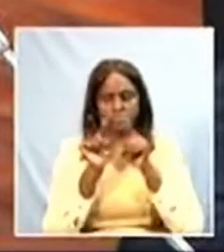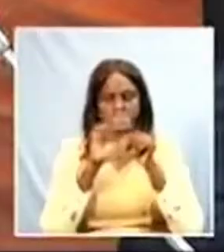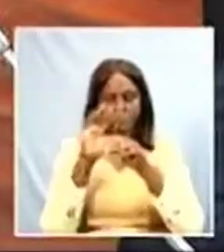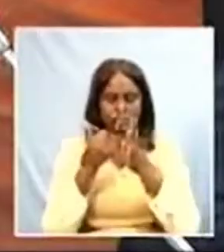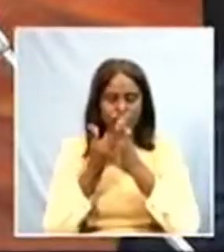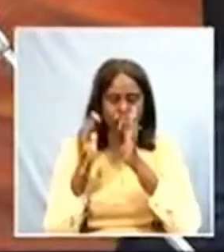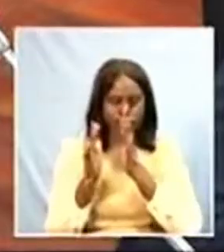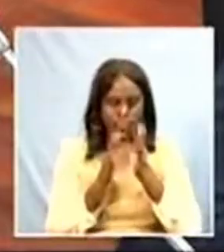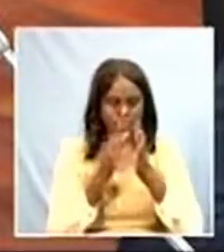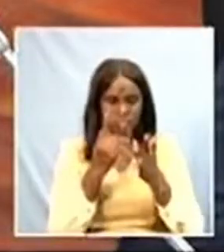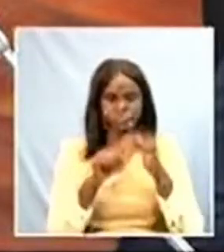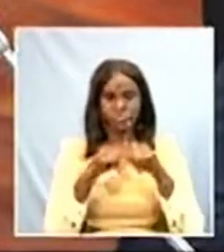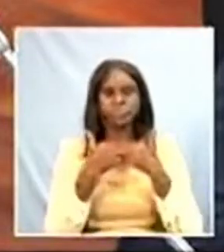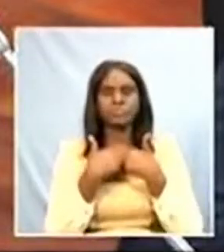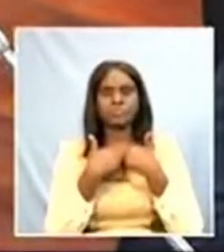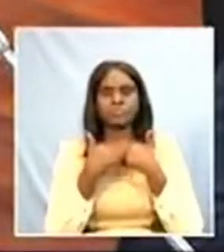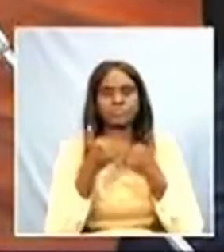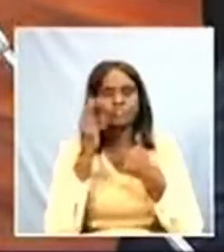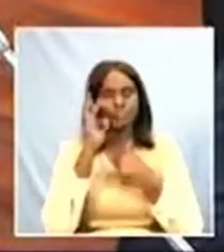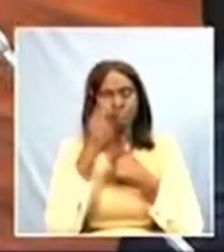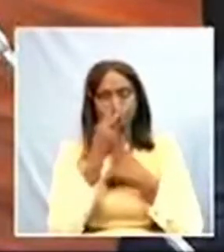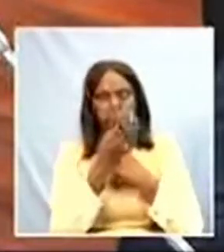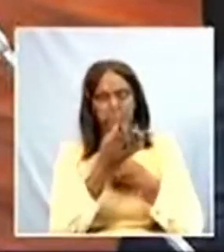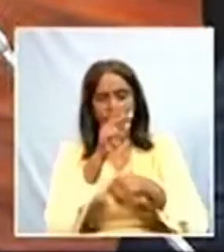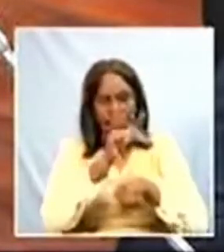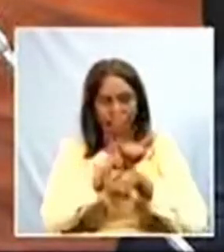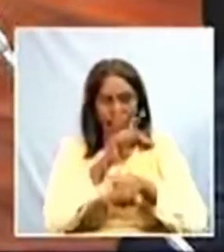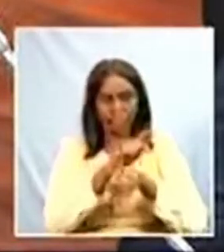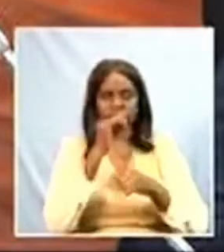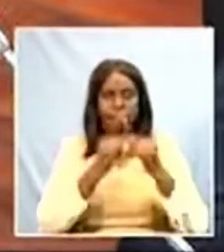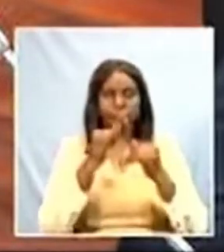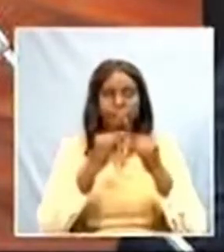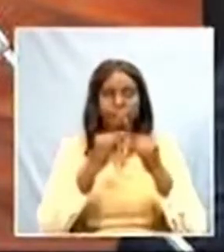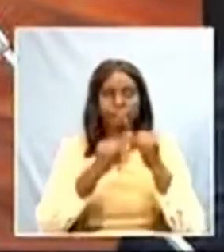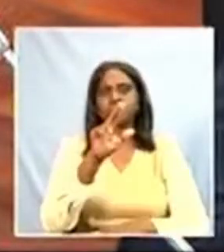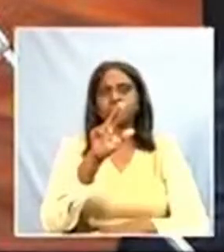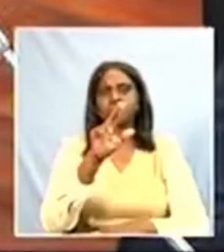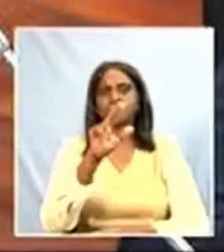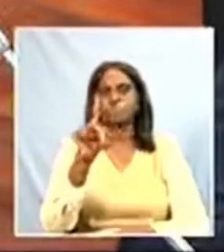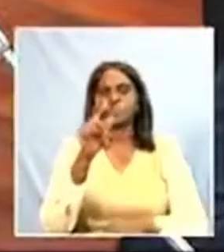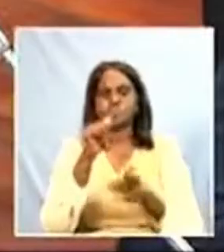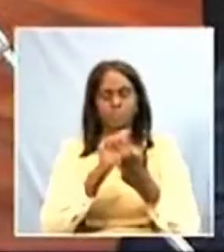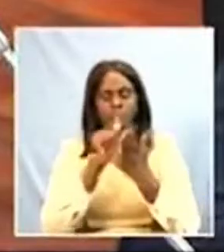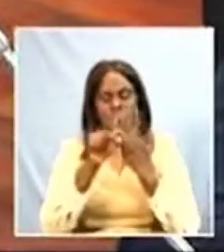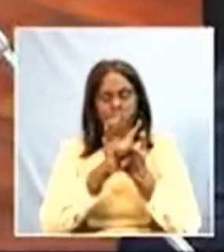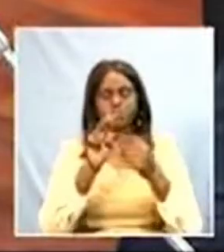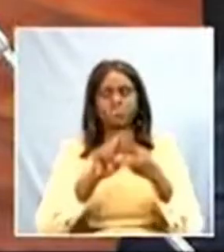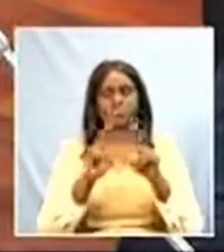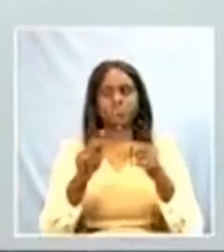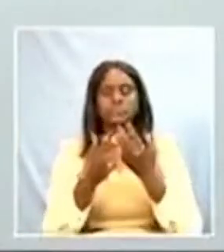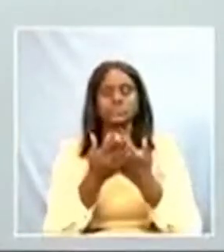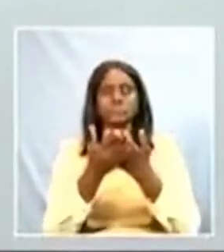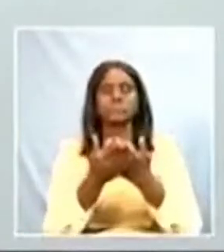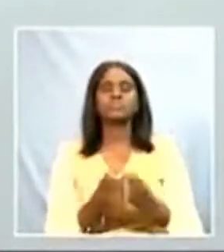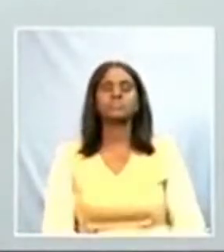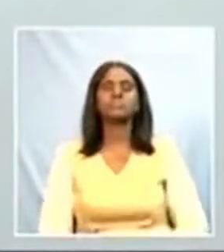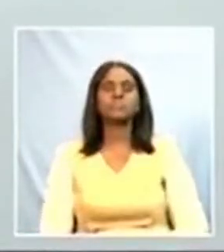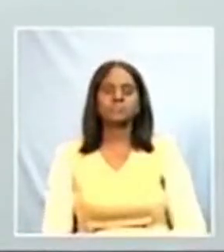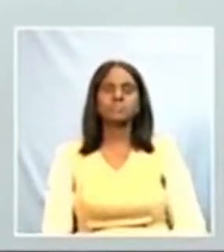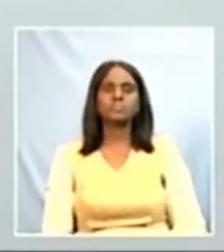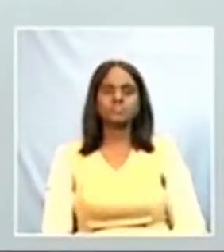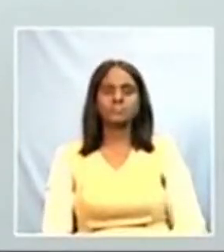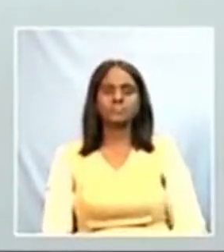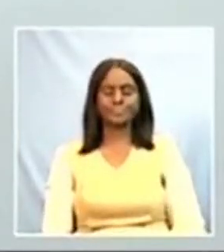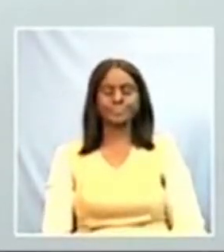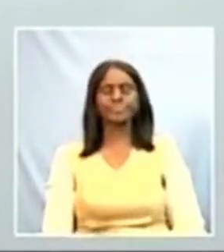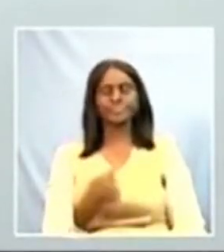that we have undertaken now will see the project completing before 31st August. Chair, I submit. I would